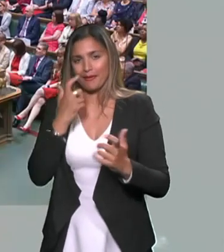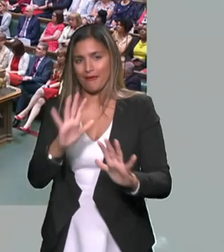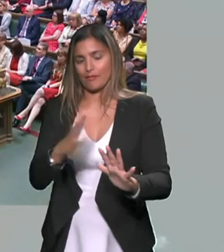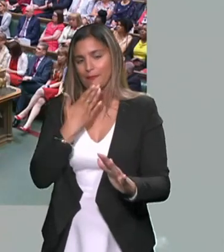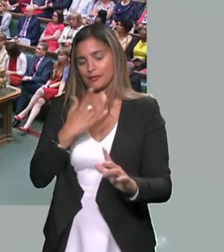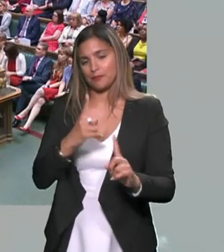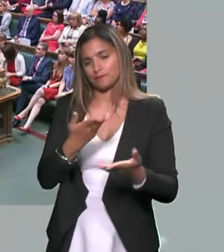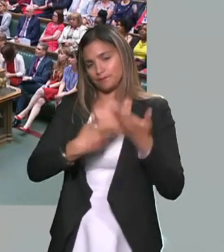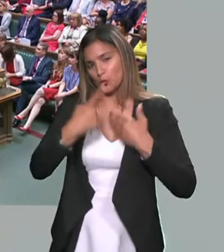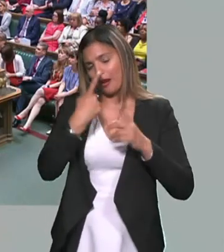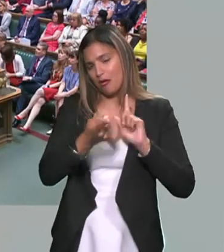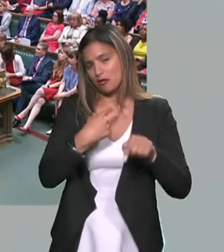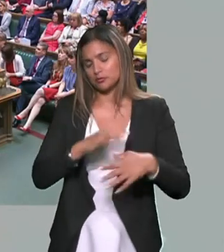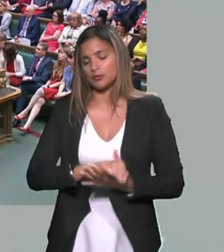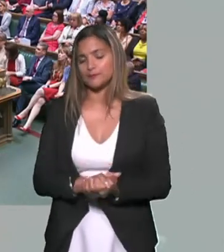Prime Minister.